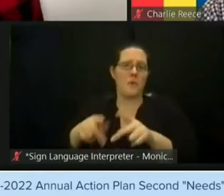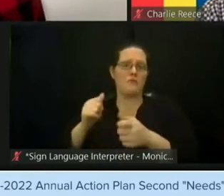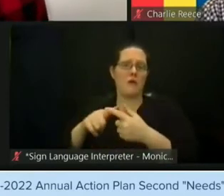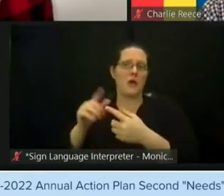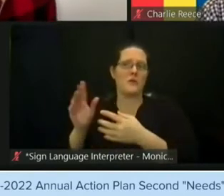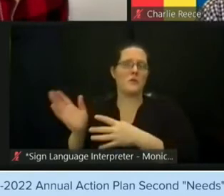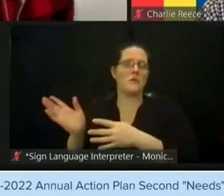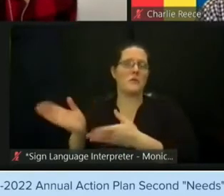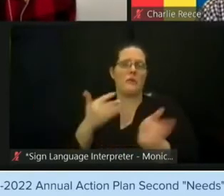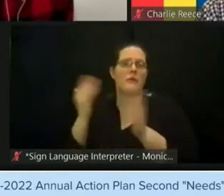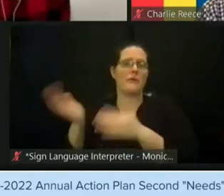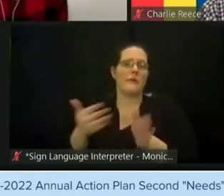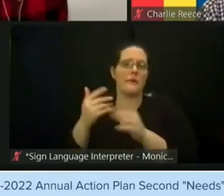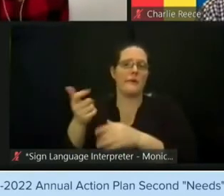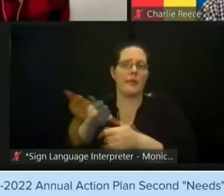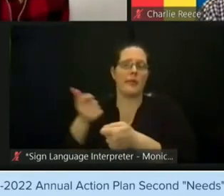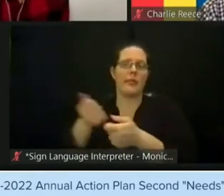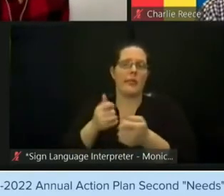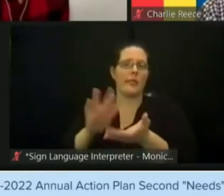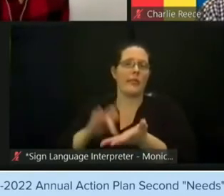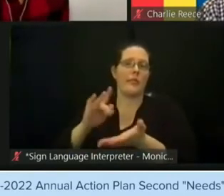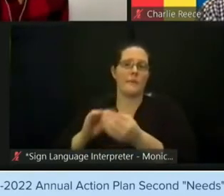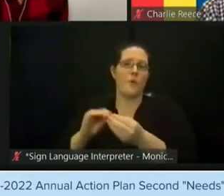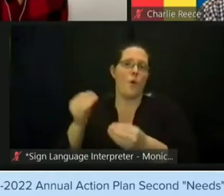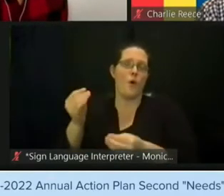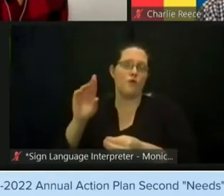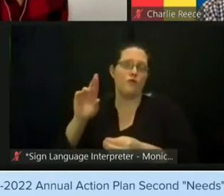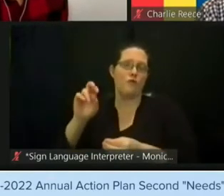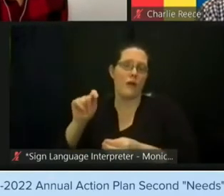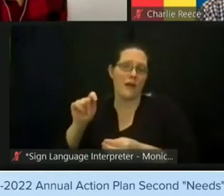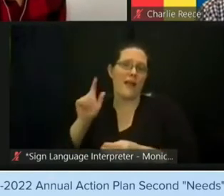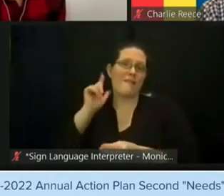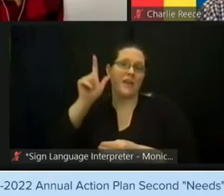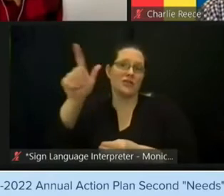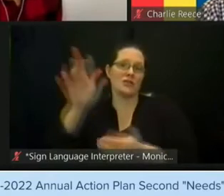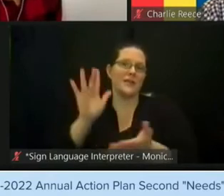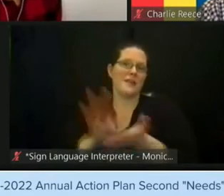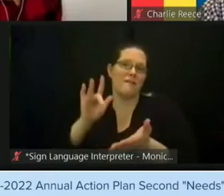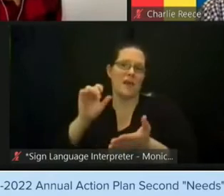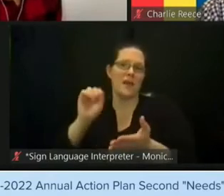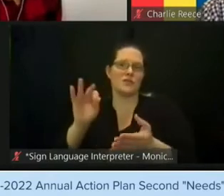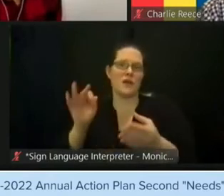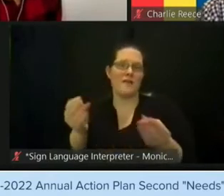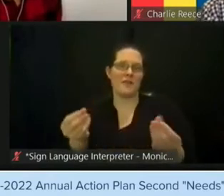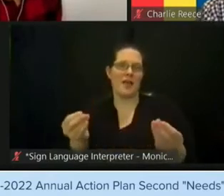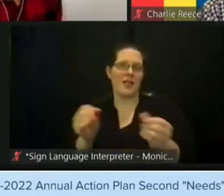rent as possible so that they can eventually take advantage of land appreciation.